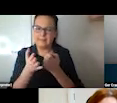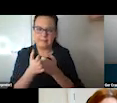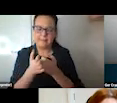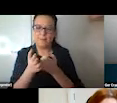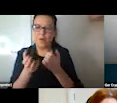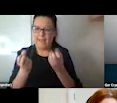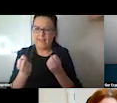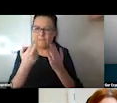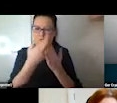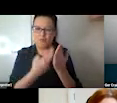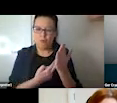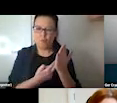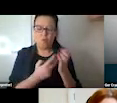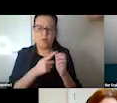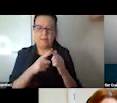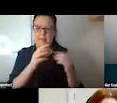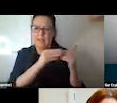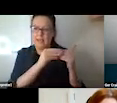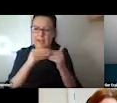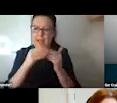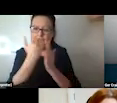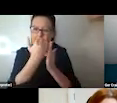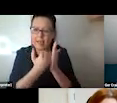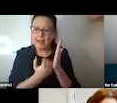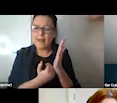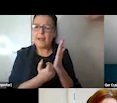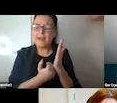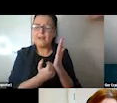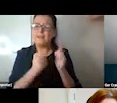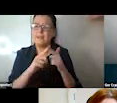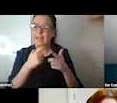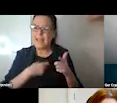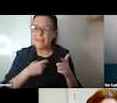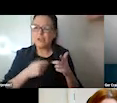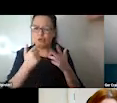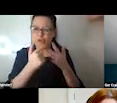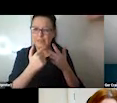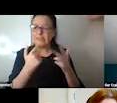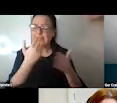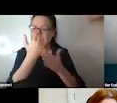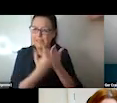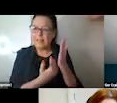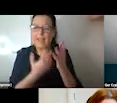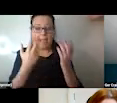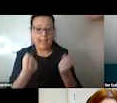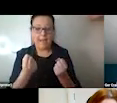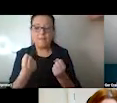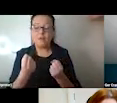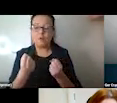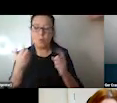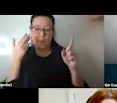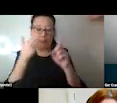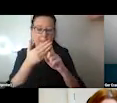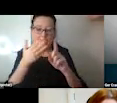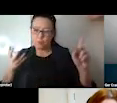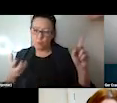or characteristics for activities or their results. So aimed at the achievement of the